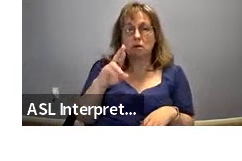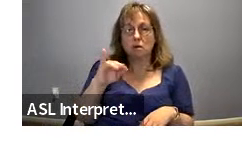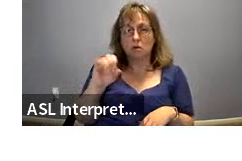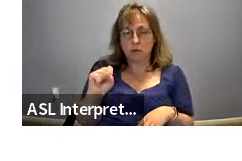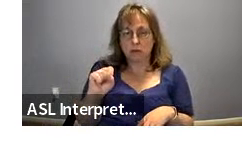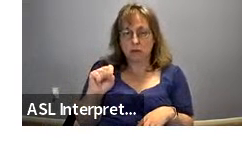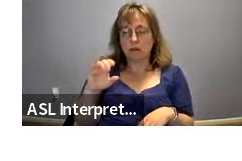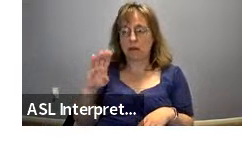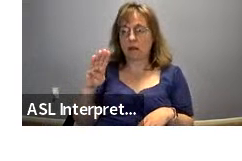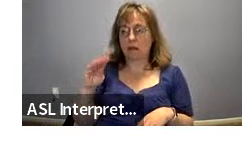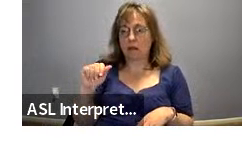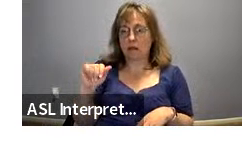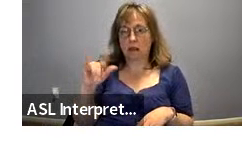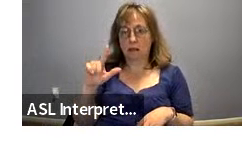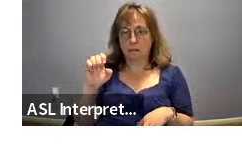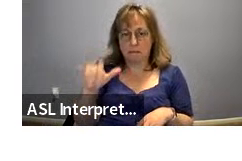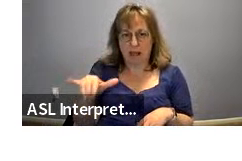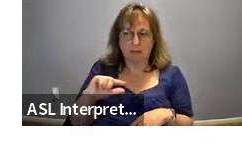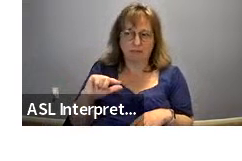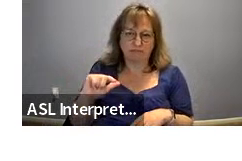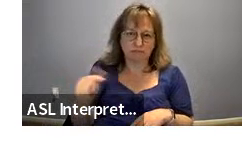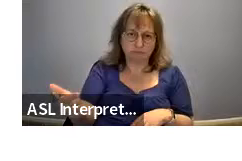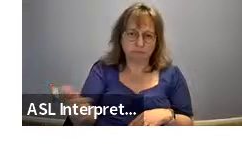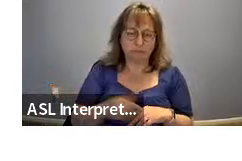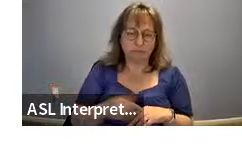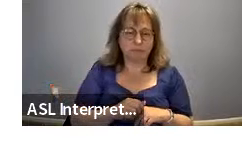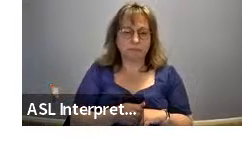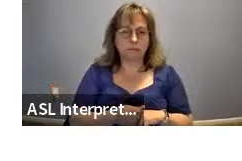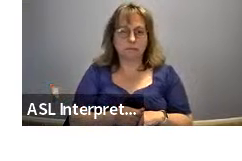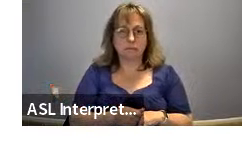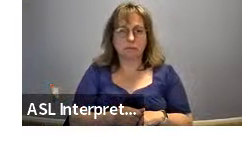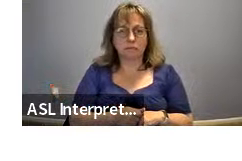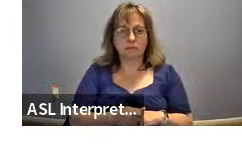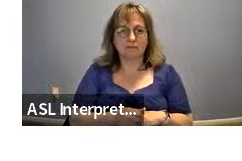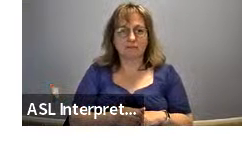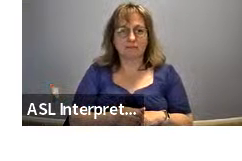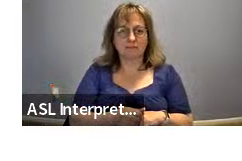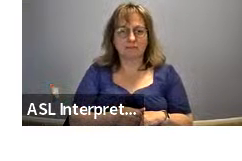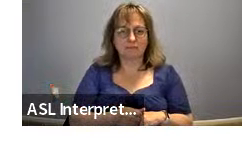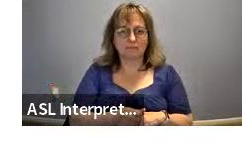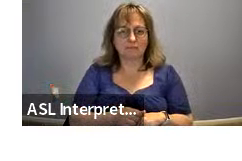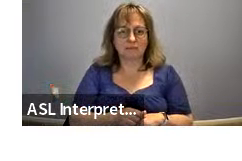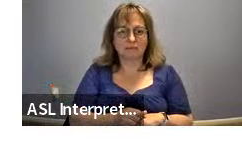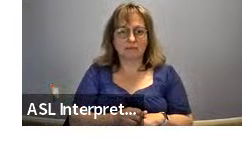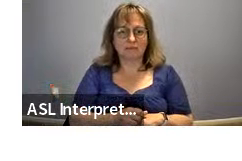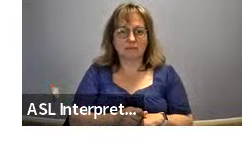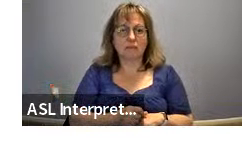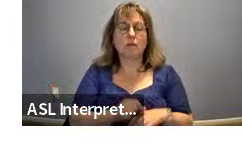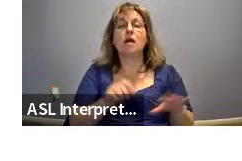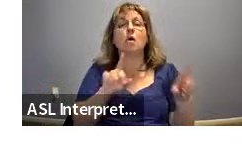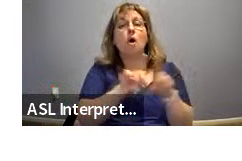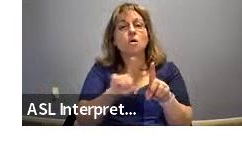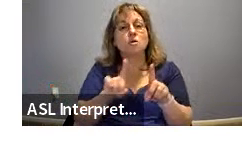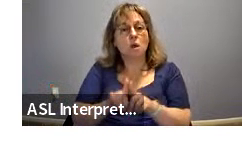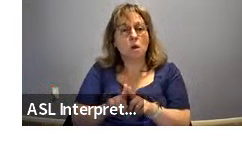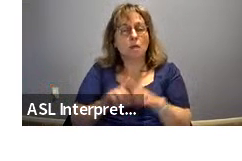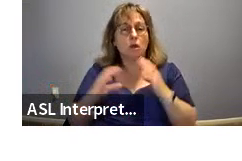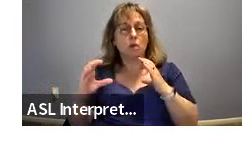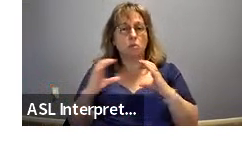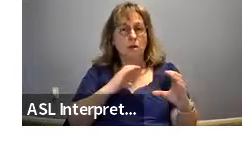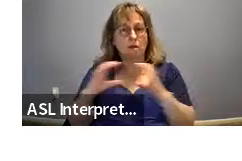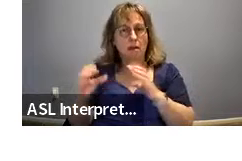I believe, next, and maybe Harmony, and also our wonderful communications